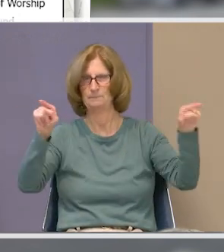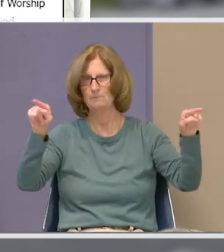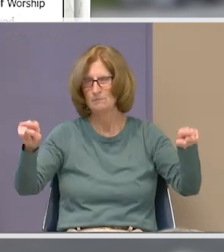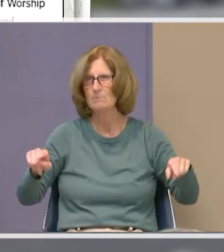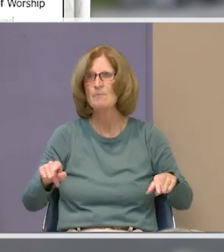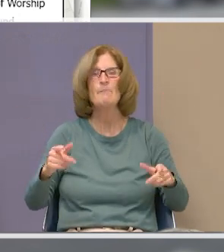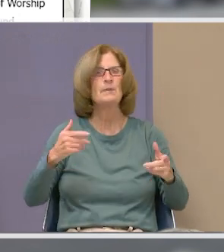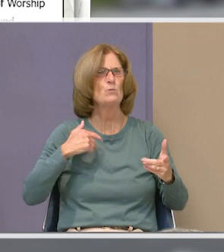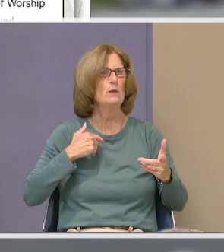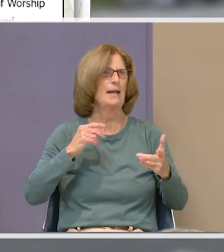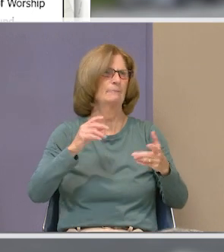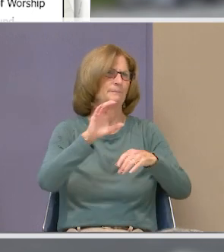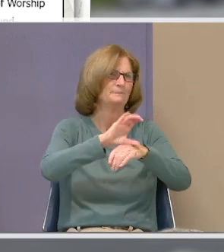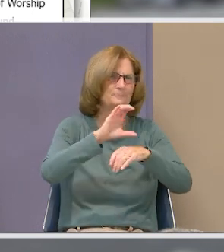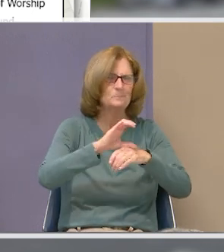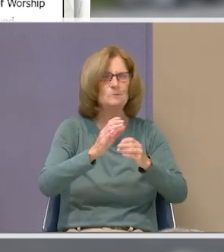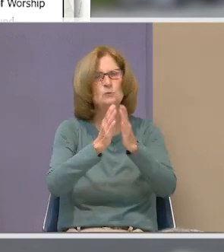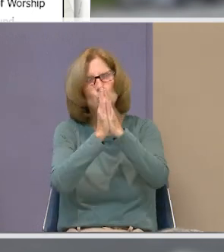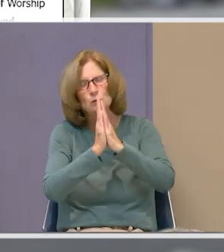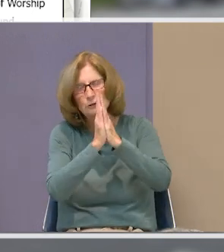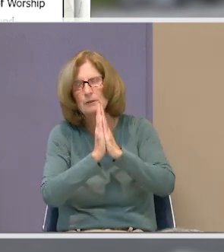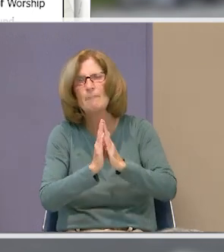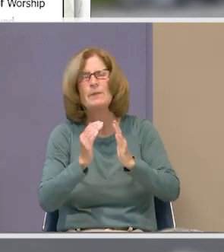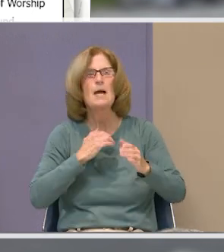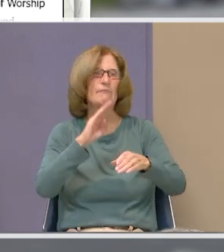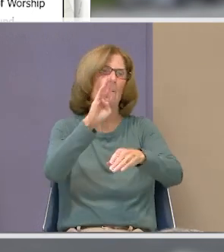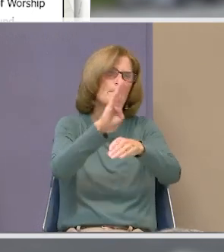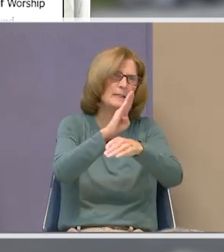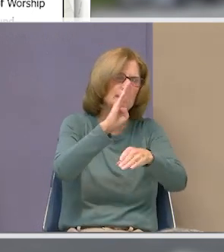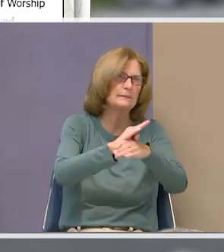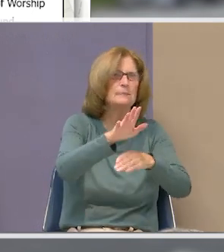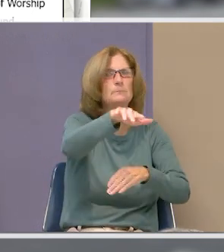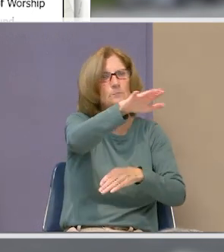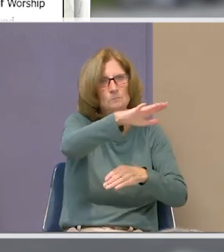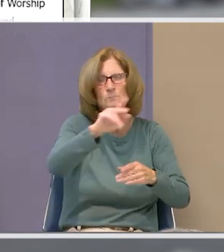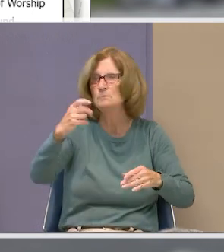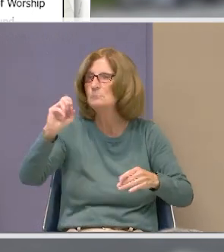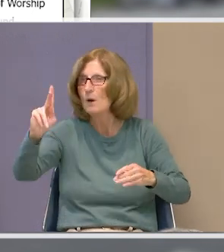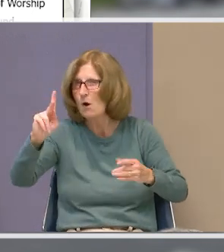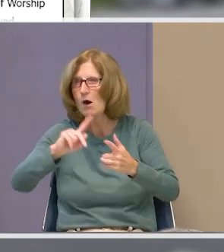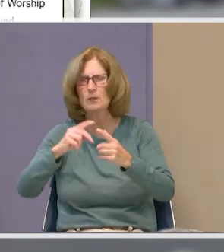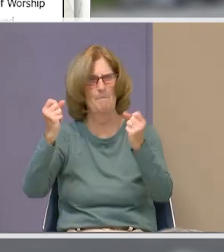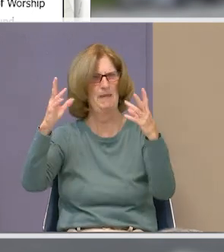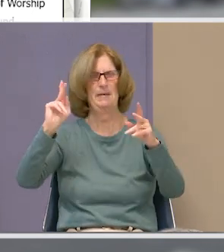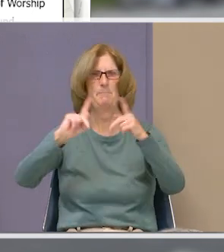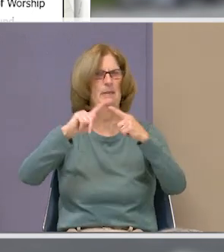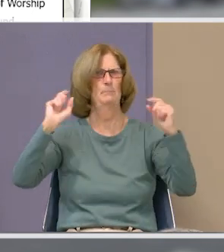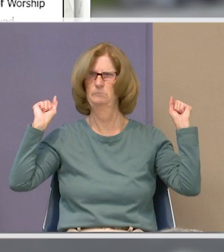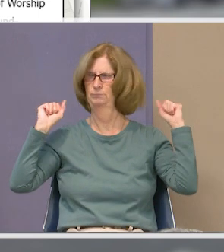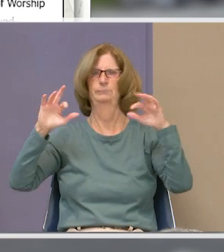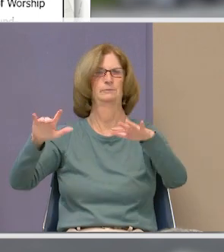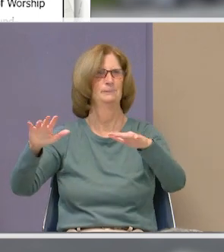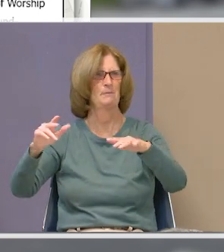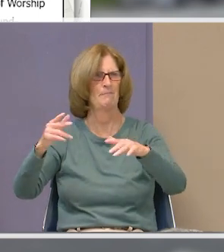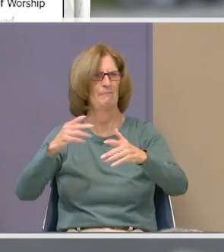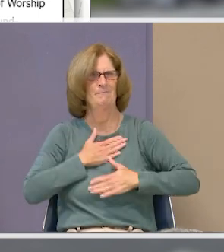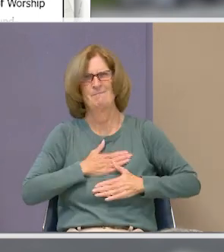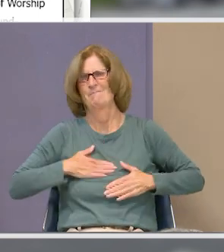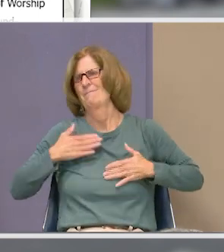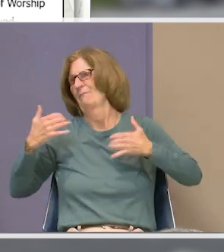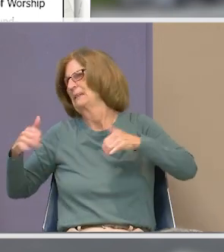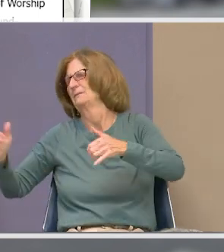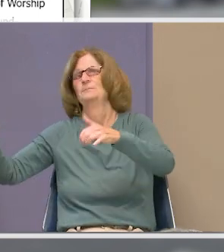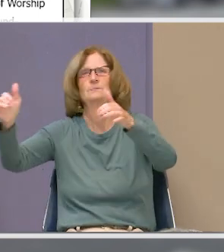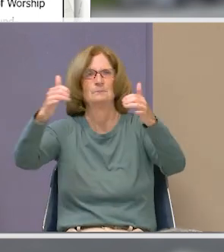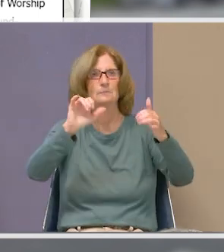have places of worship, there's a business district, there's a park that draws a lot of recreation from all over the city, so it's a very important